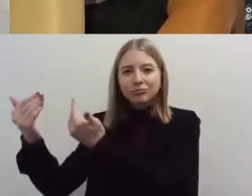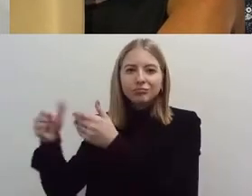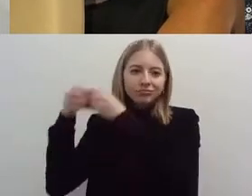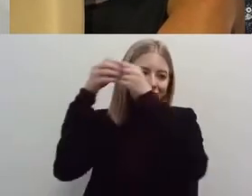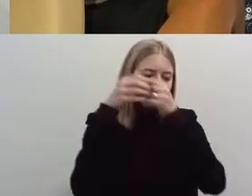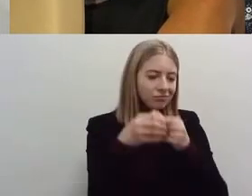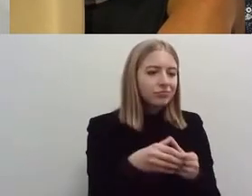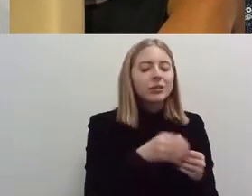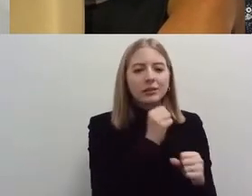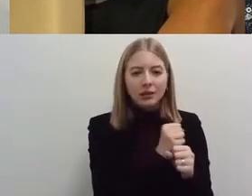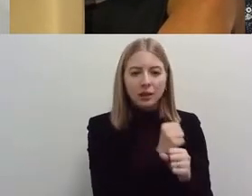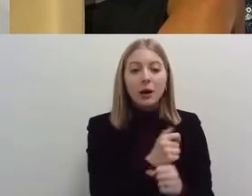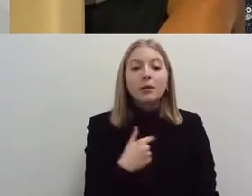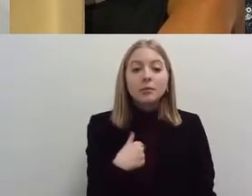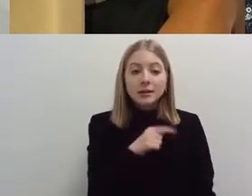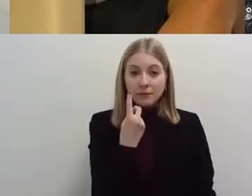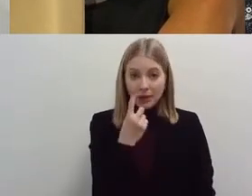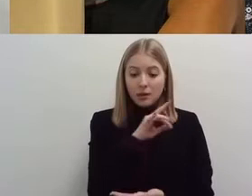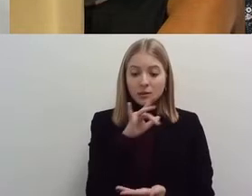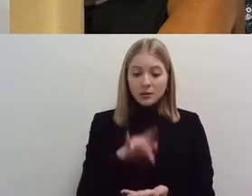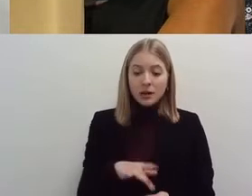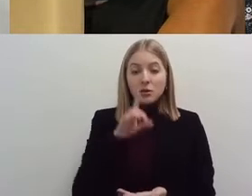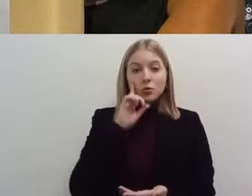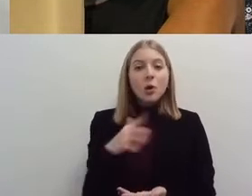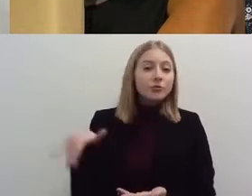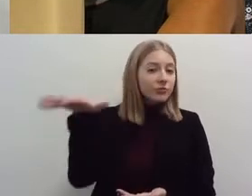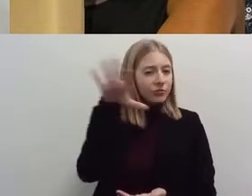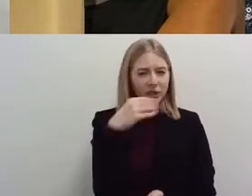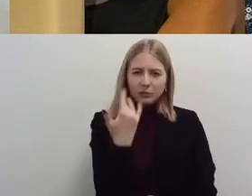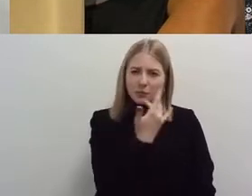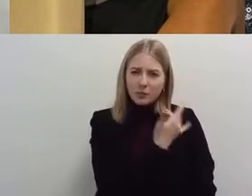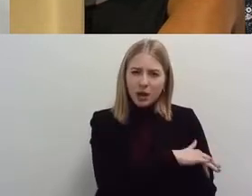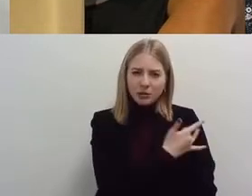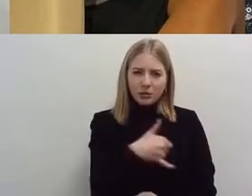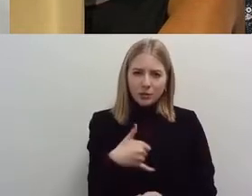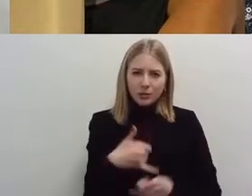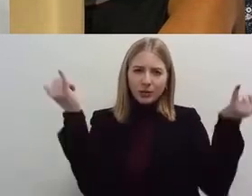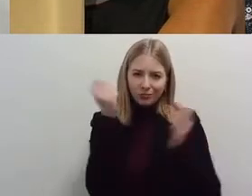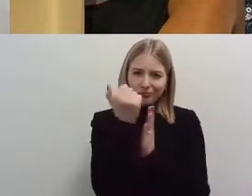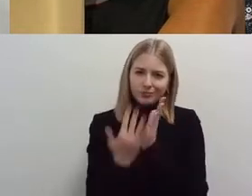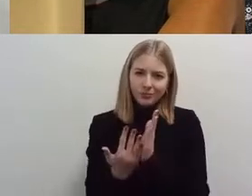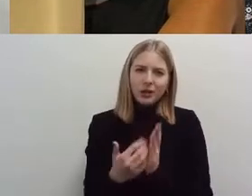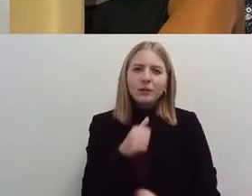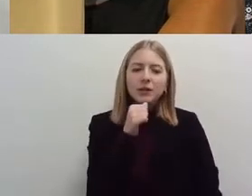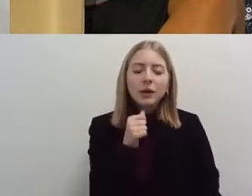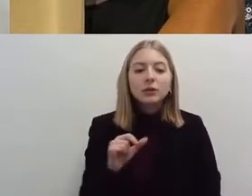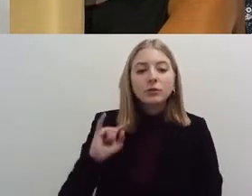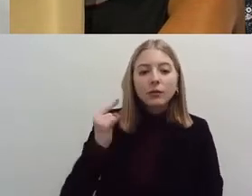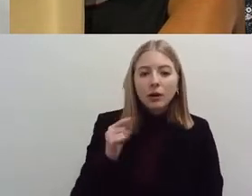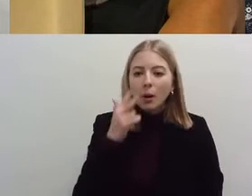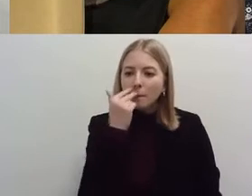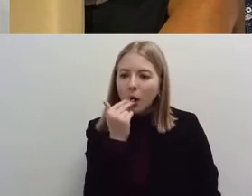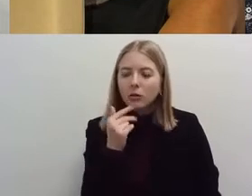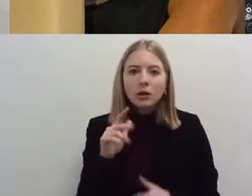family and the teenagers don't have to go in a different places of Riga. It's all available here in one place, and